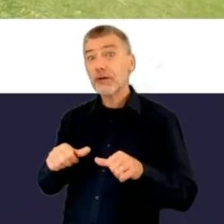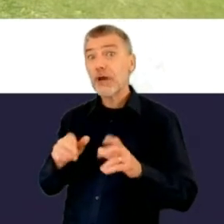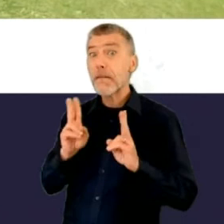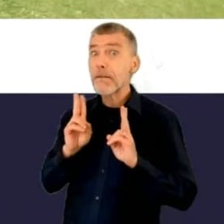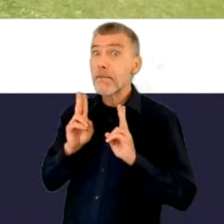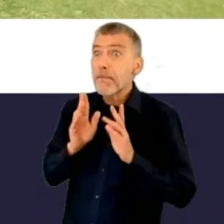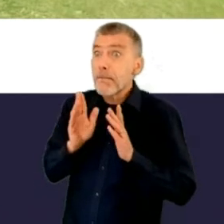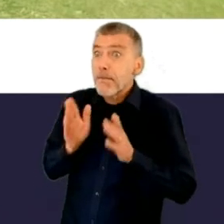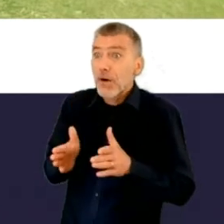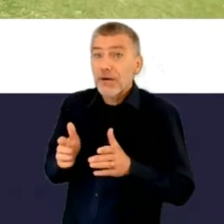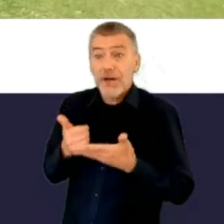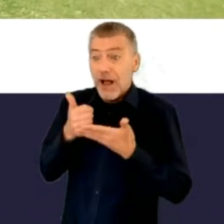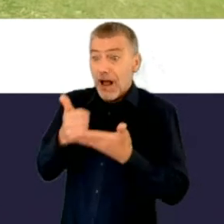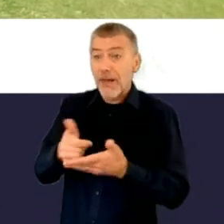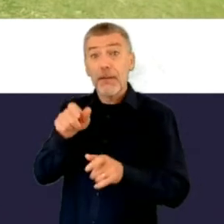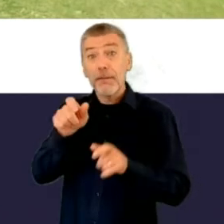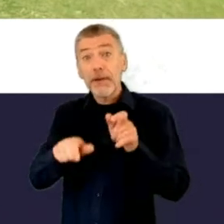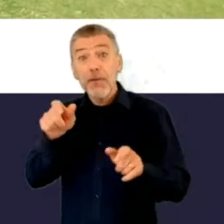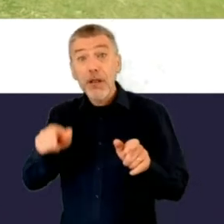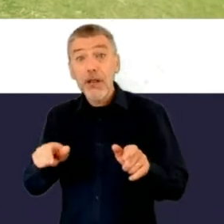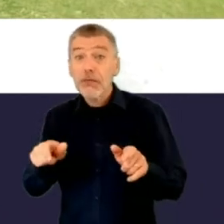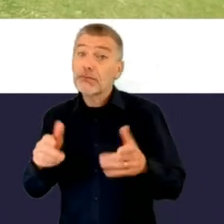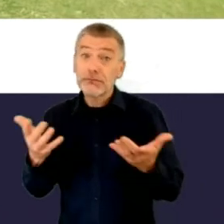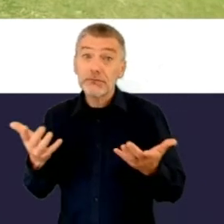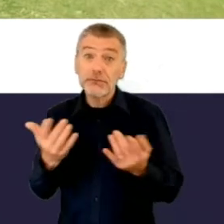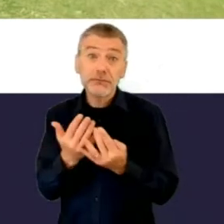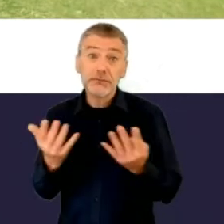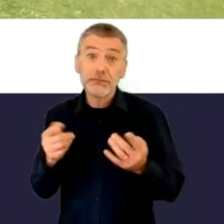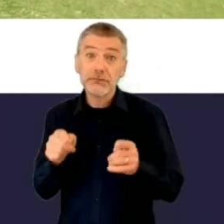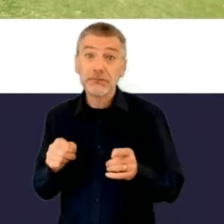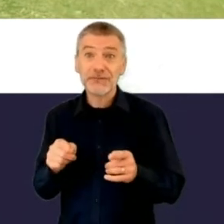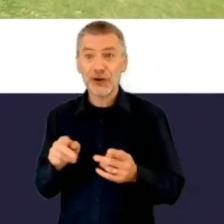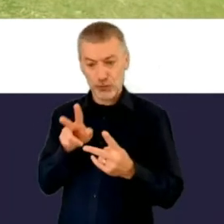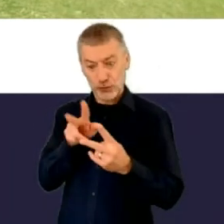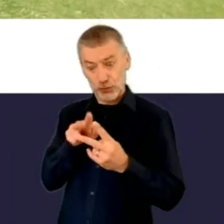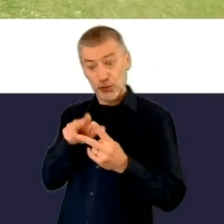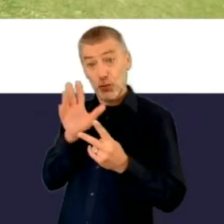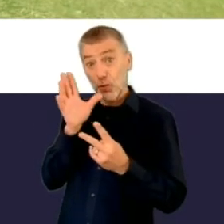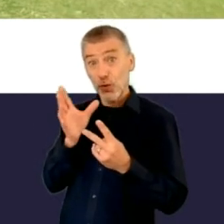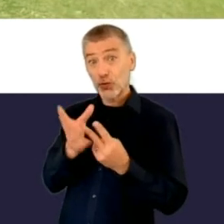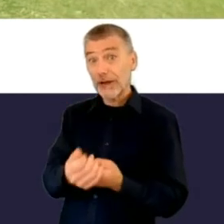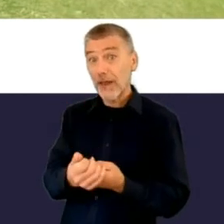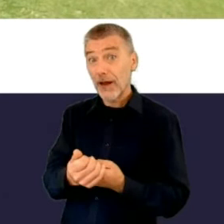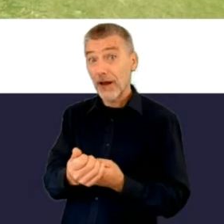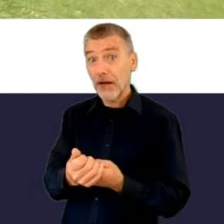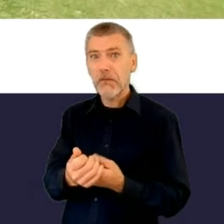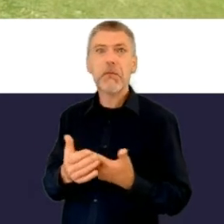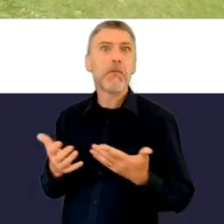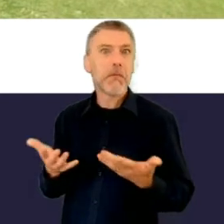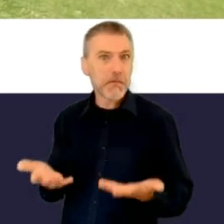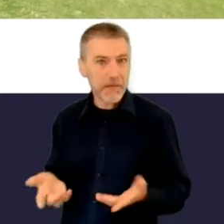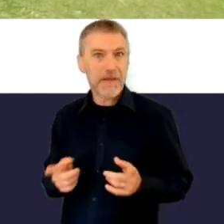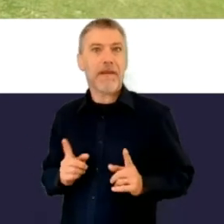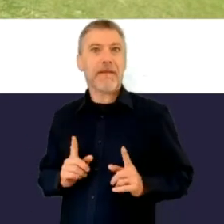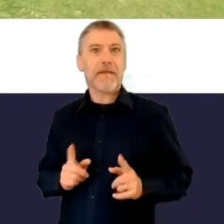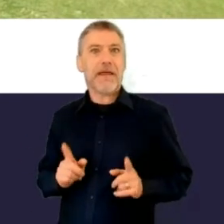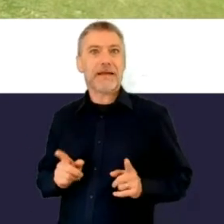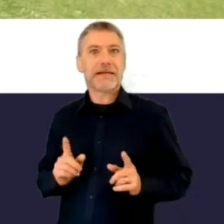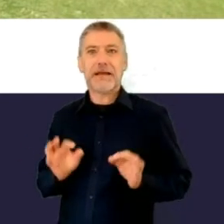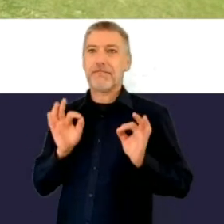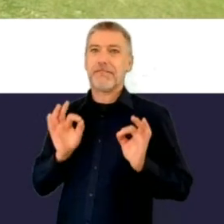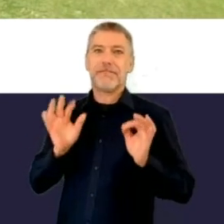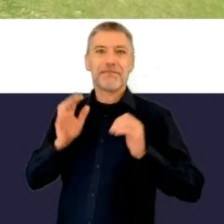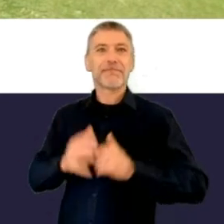people. And so if we can put those two key things together, then that's the kind of sweet spot for